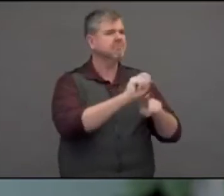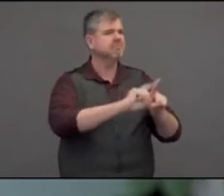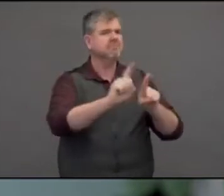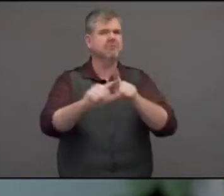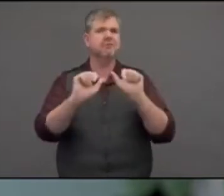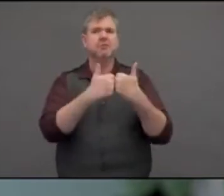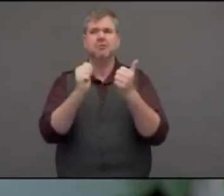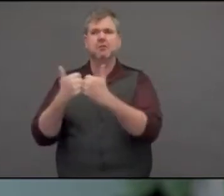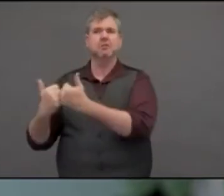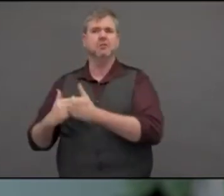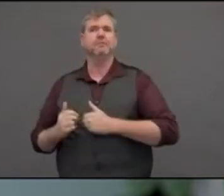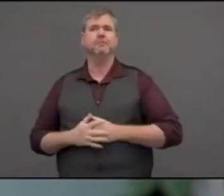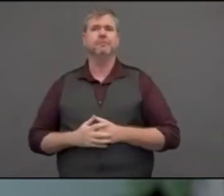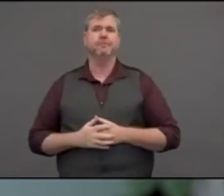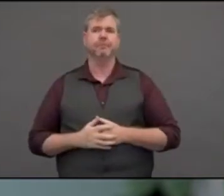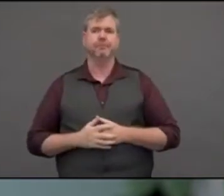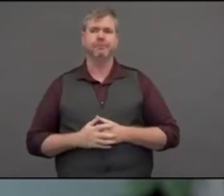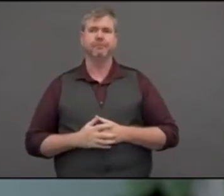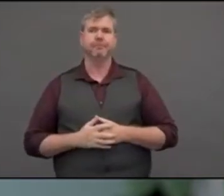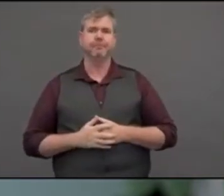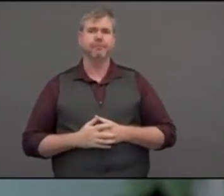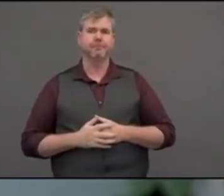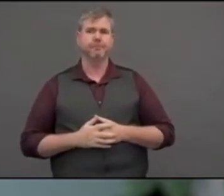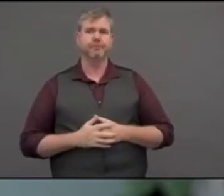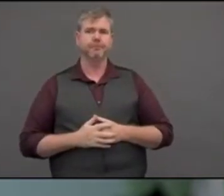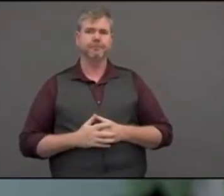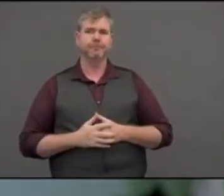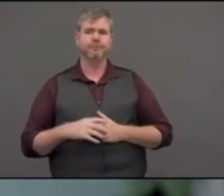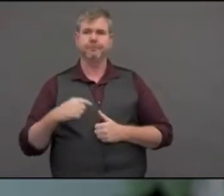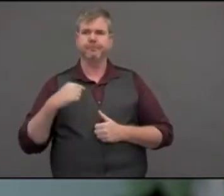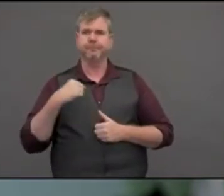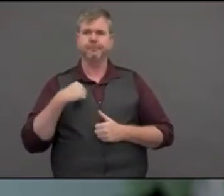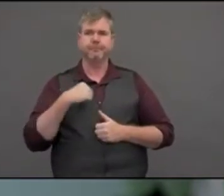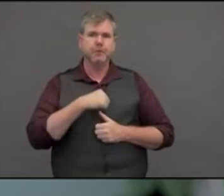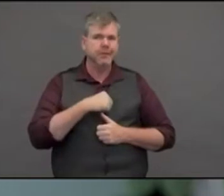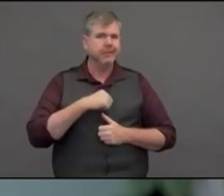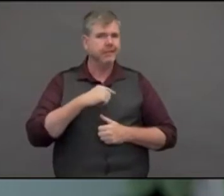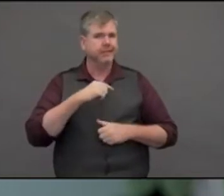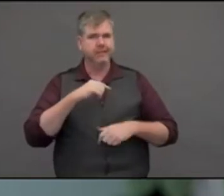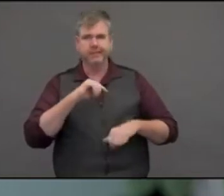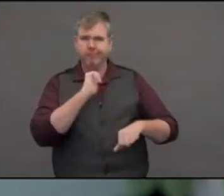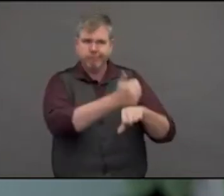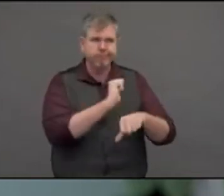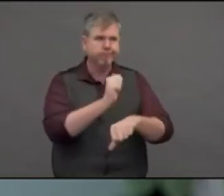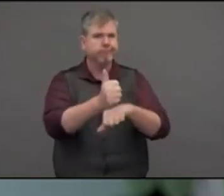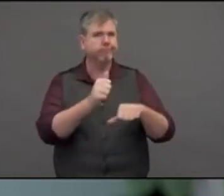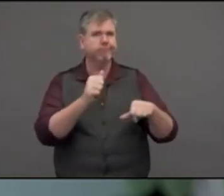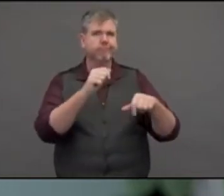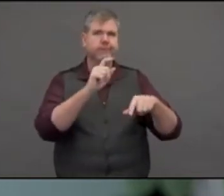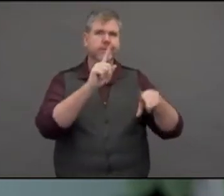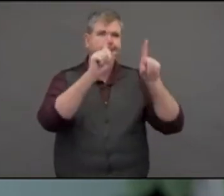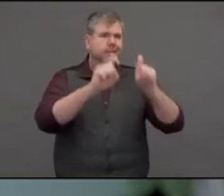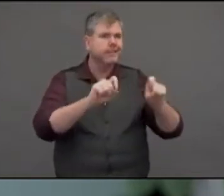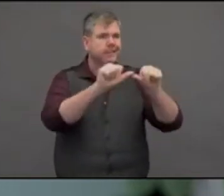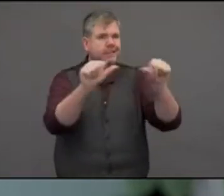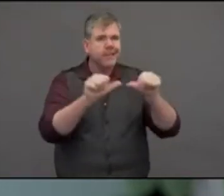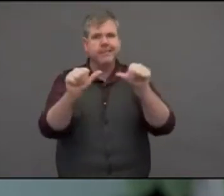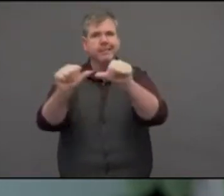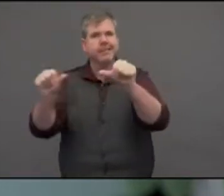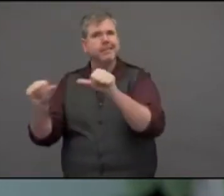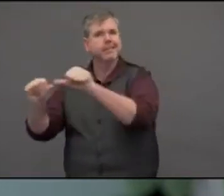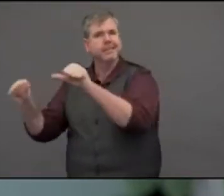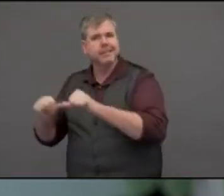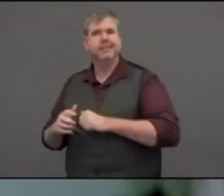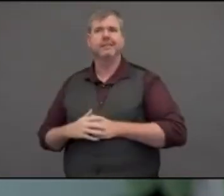in redundancy, and we've been able to provide accessible testing to the community. I think the most